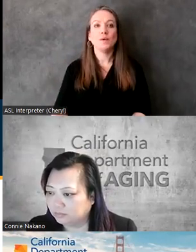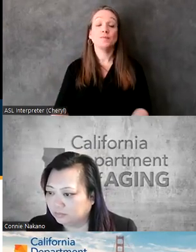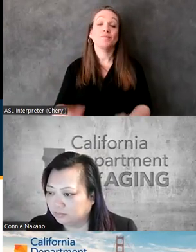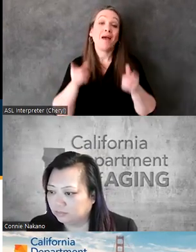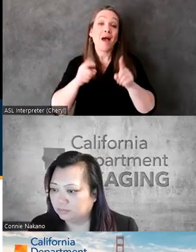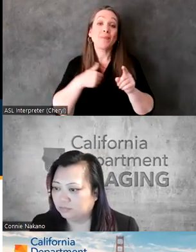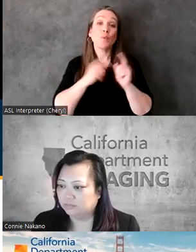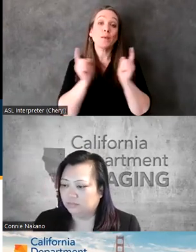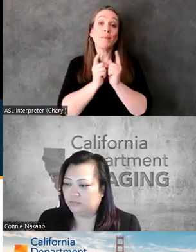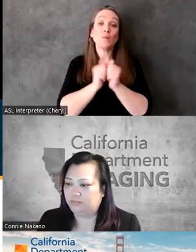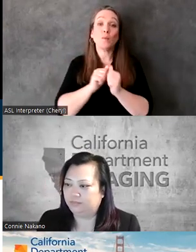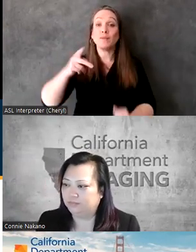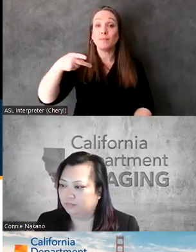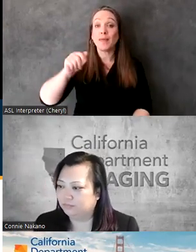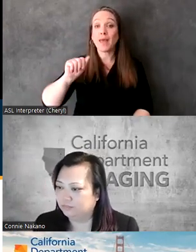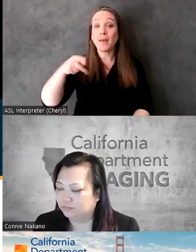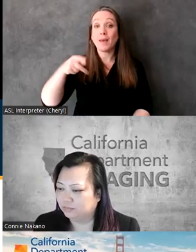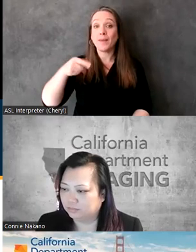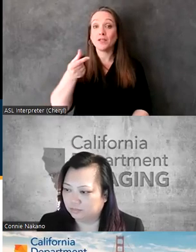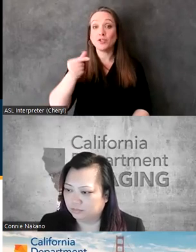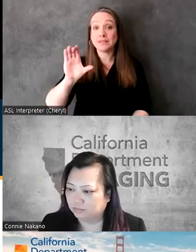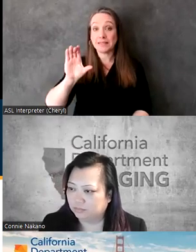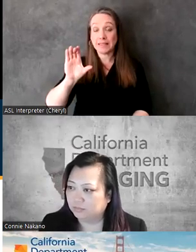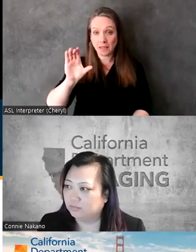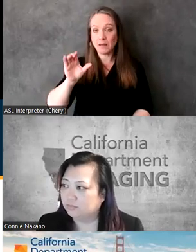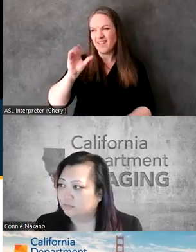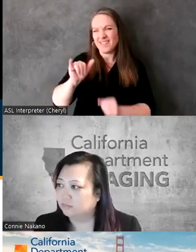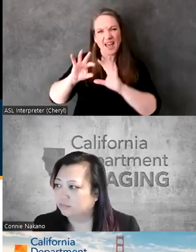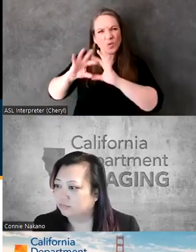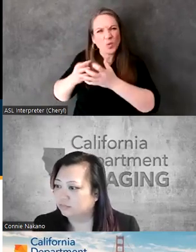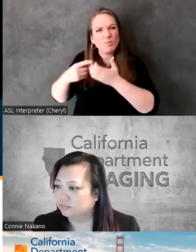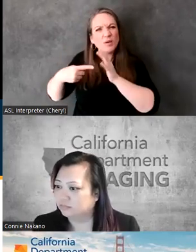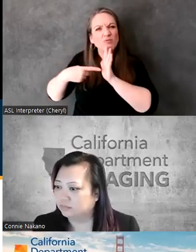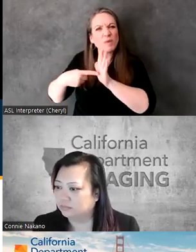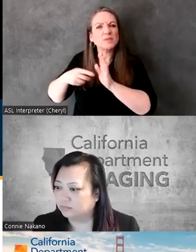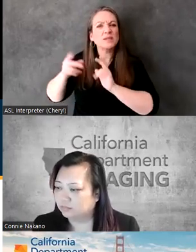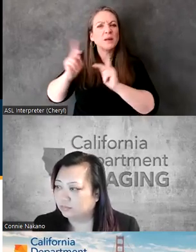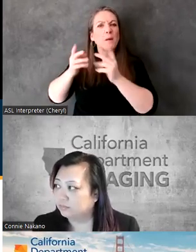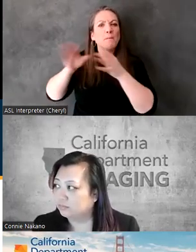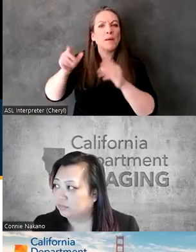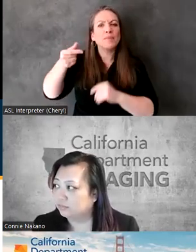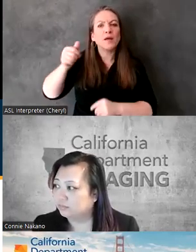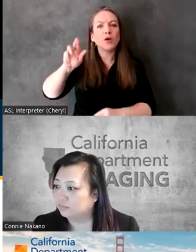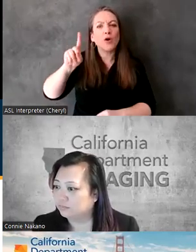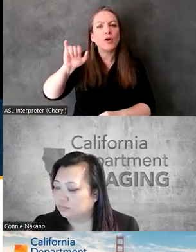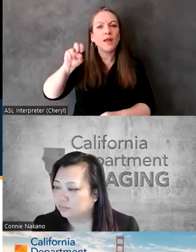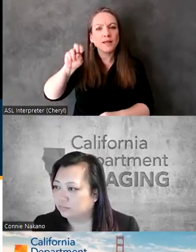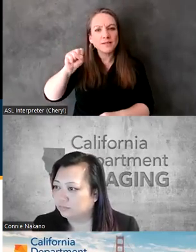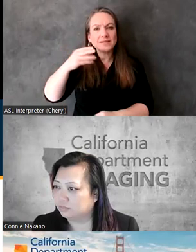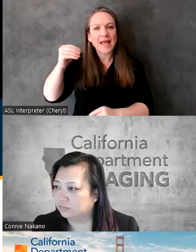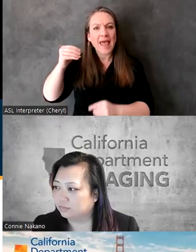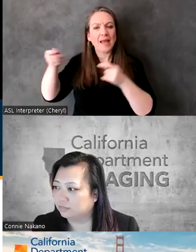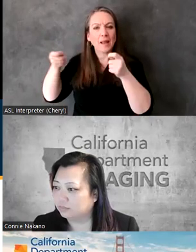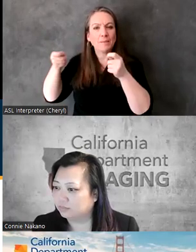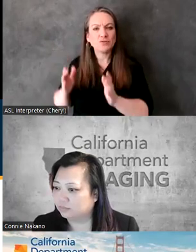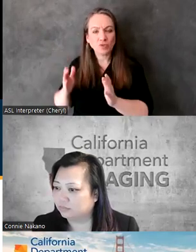PAPGPC, the association that represents public guardians and administrators, we can have those conversations about, what would